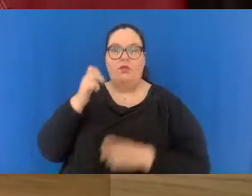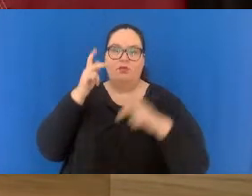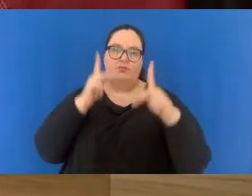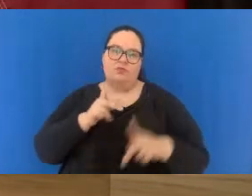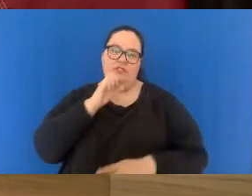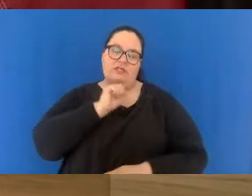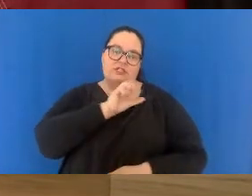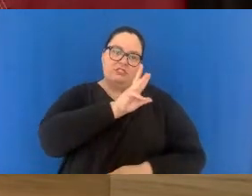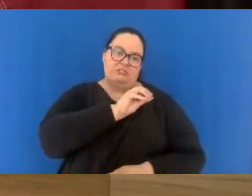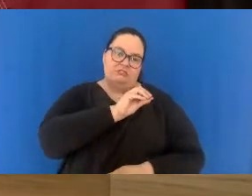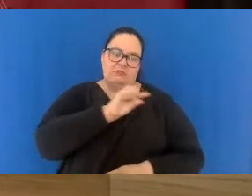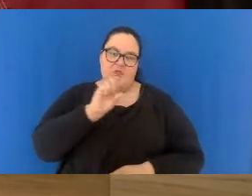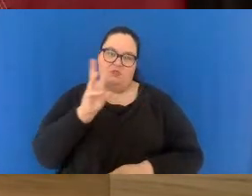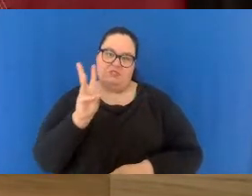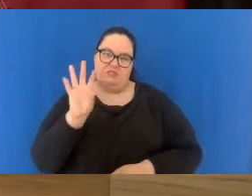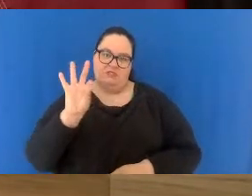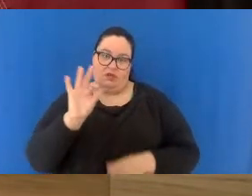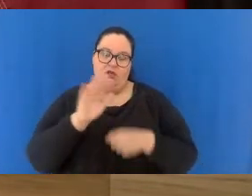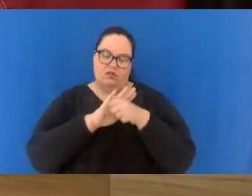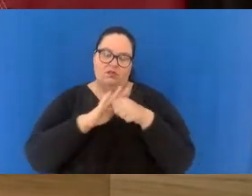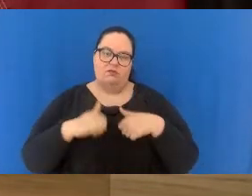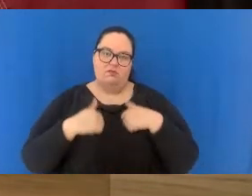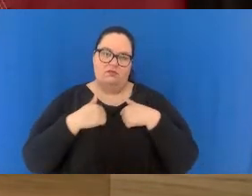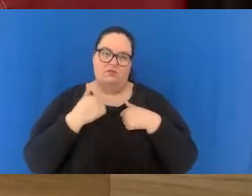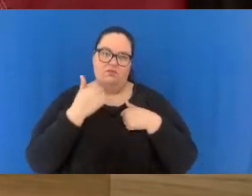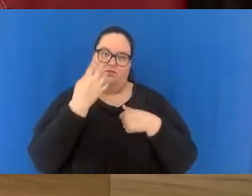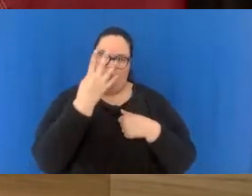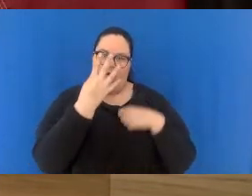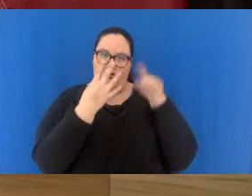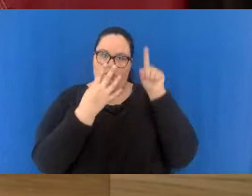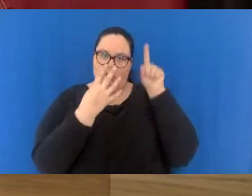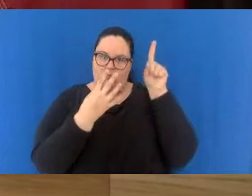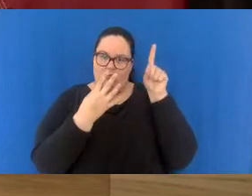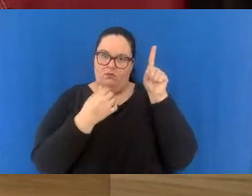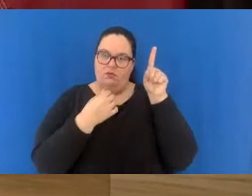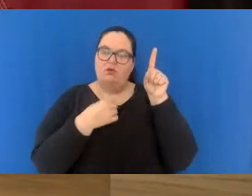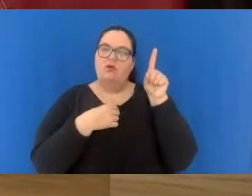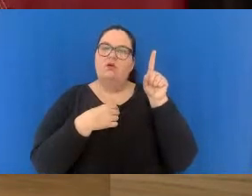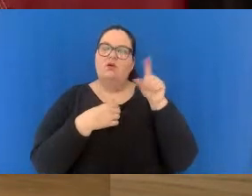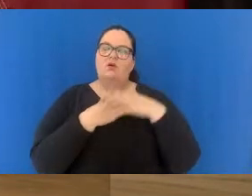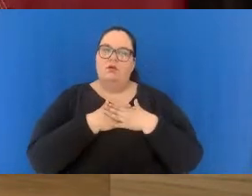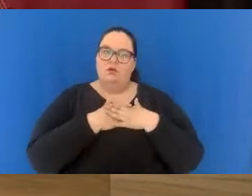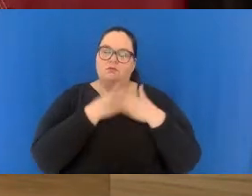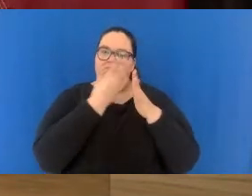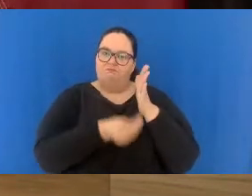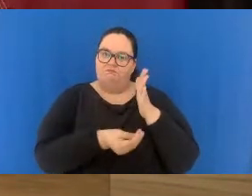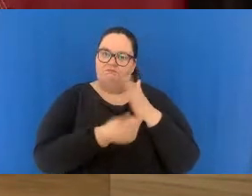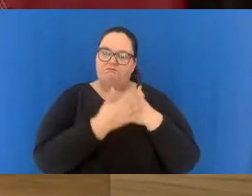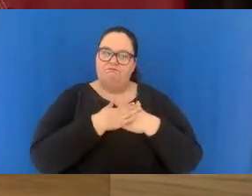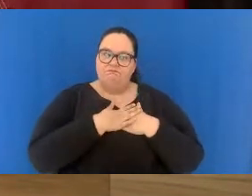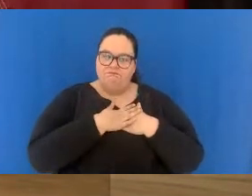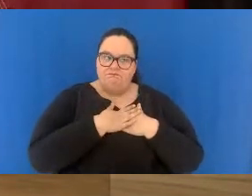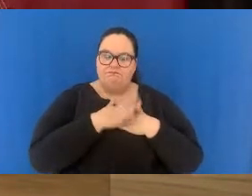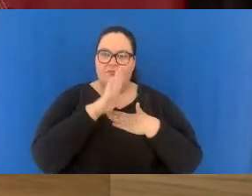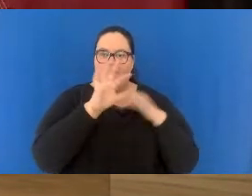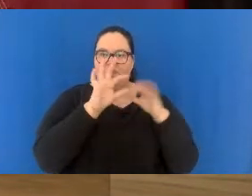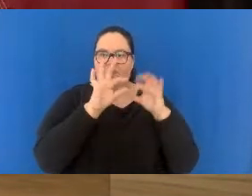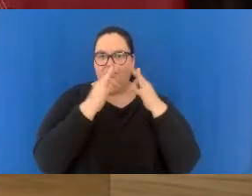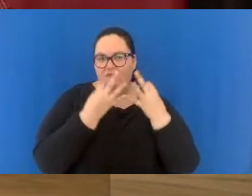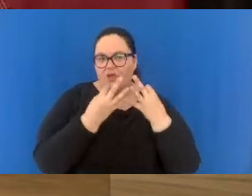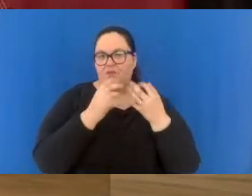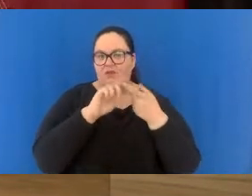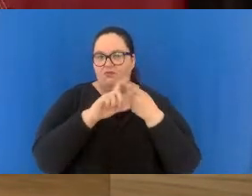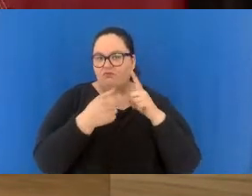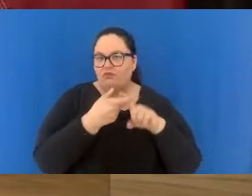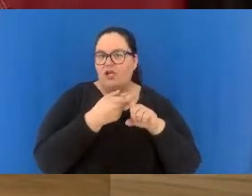to 69, also in Zone 4. I offer my sincere condolences to the families of these individuals, and I am sure that all